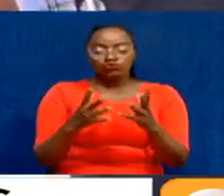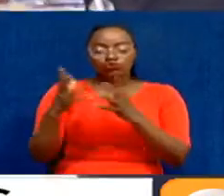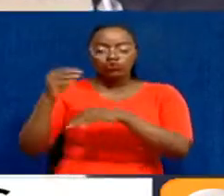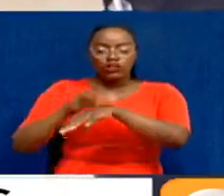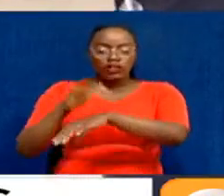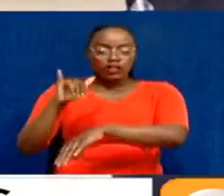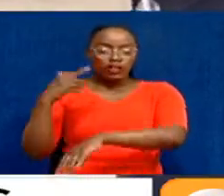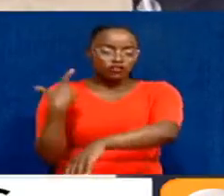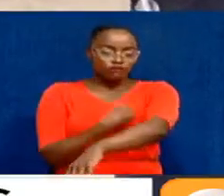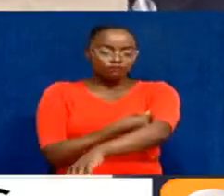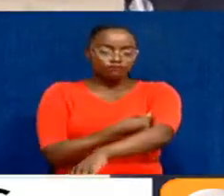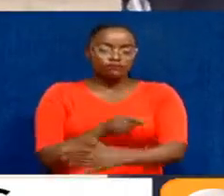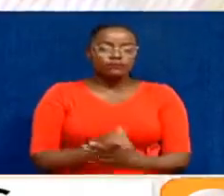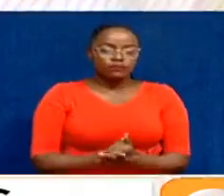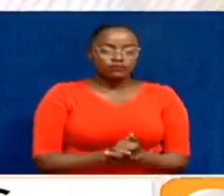so.